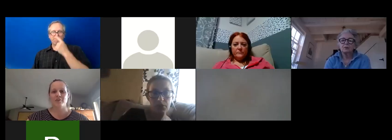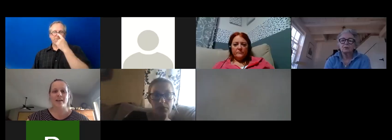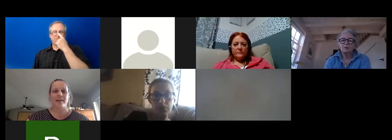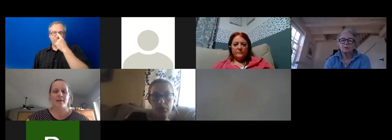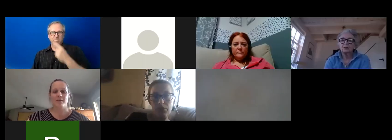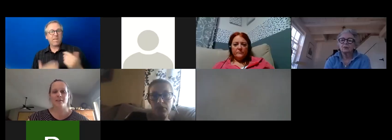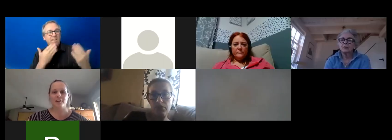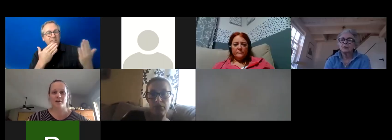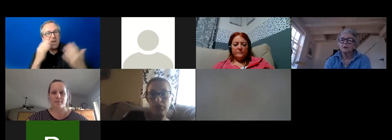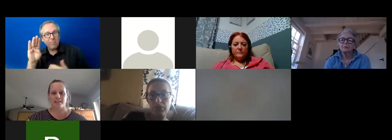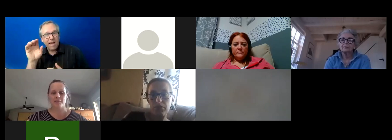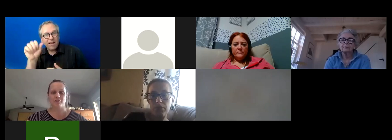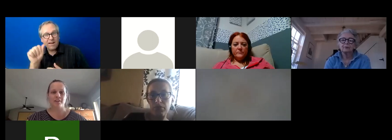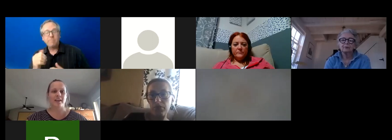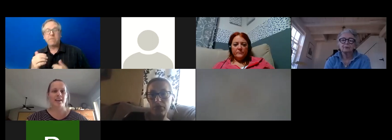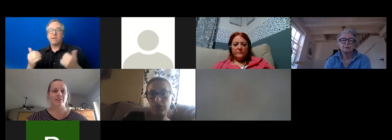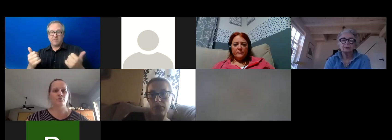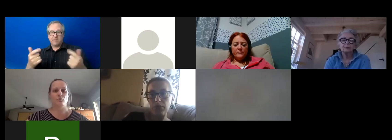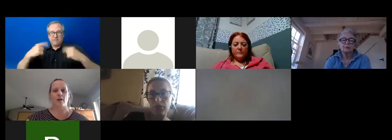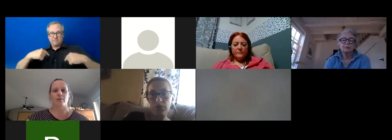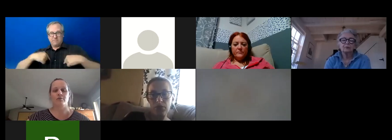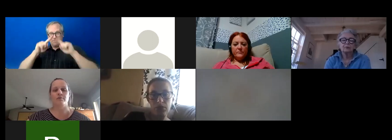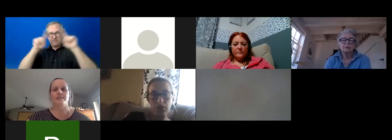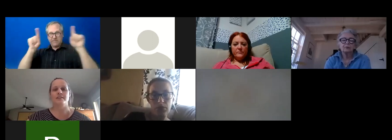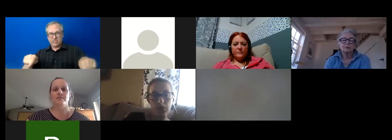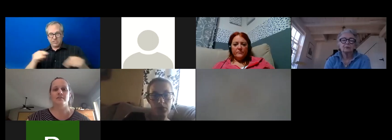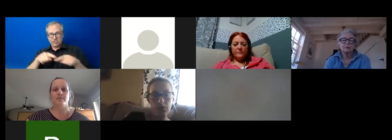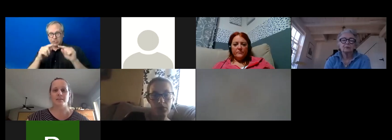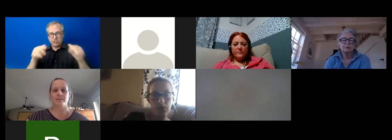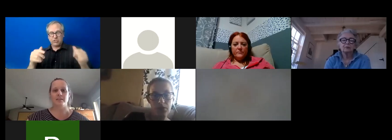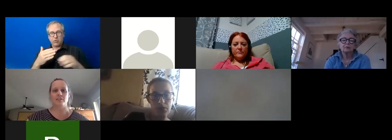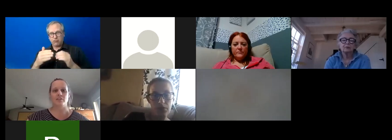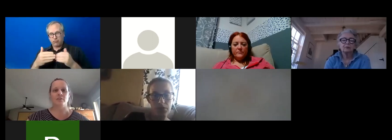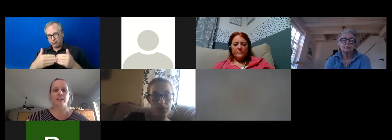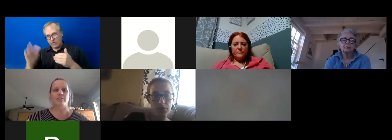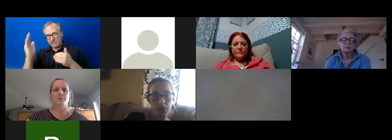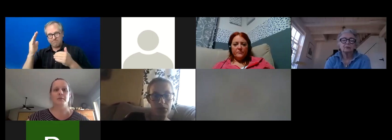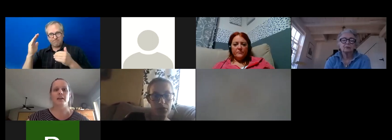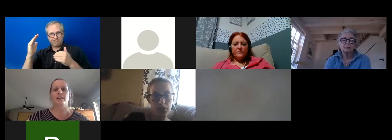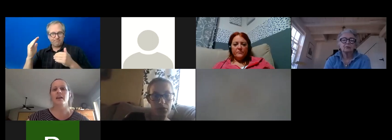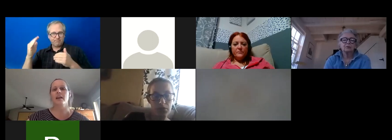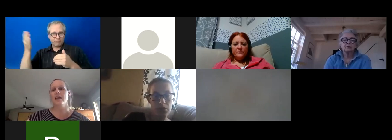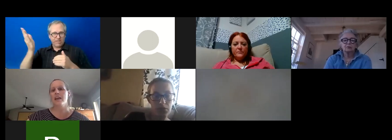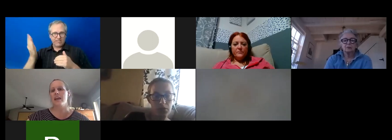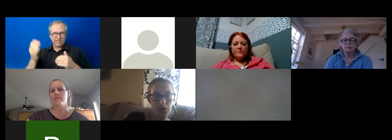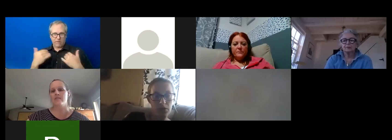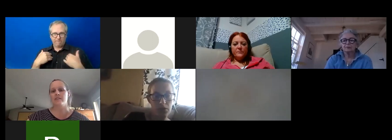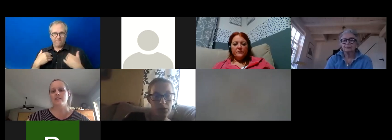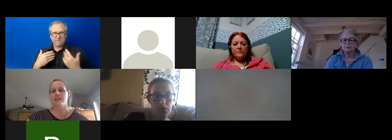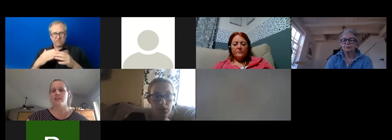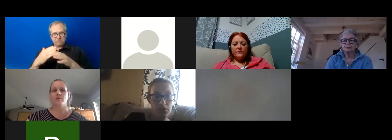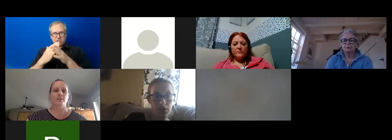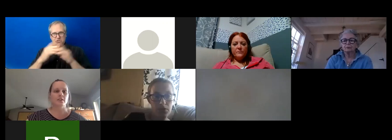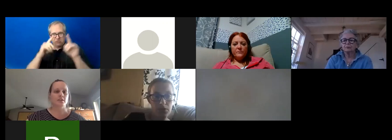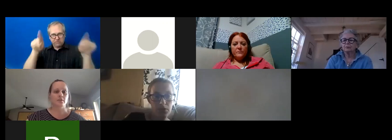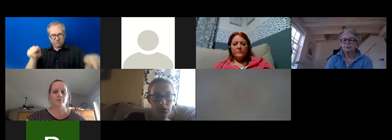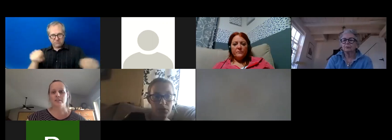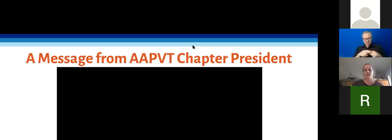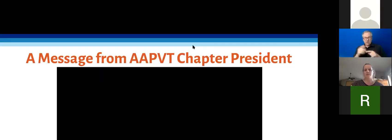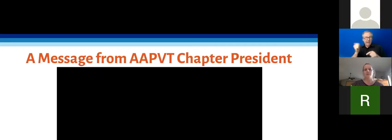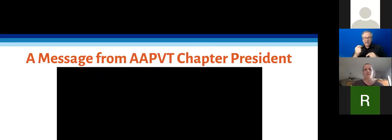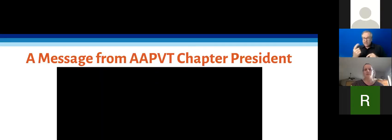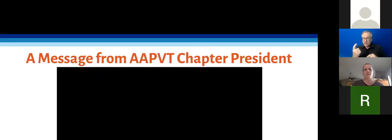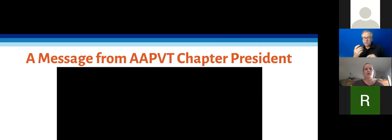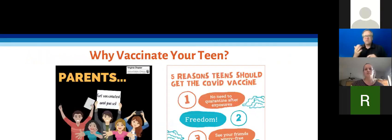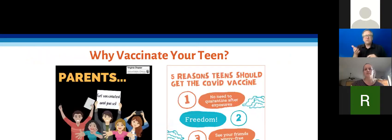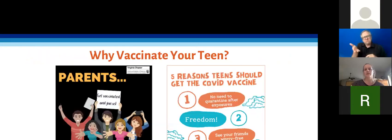Thank you, Becca. I'm going to share my screen and walk through the rest of the presentation we had prepared. If there's any questions, feel free to